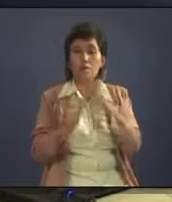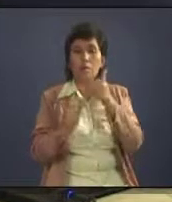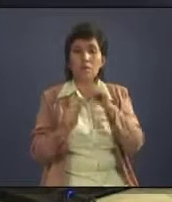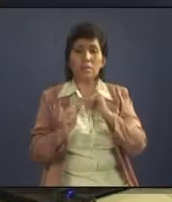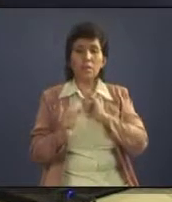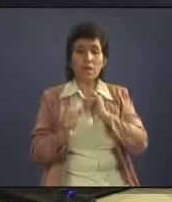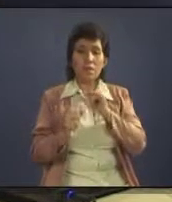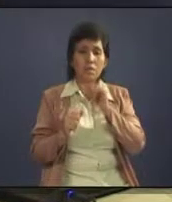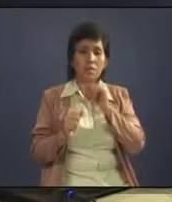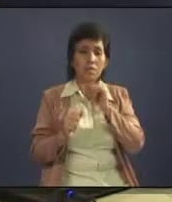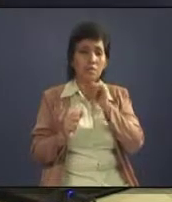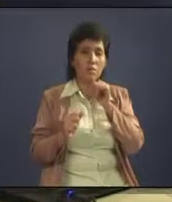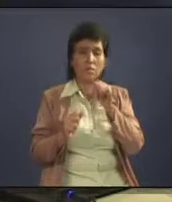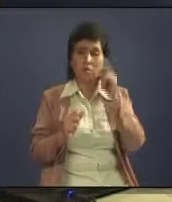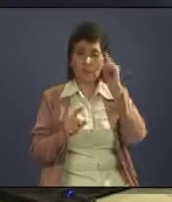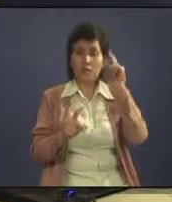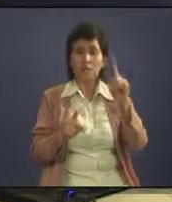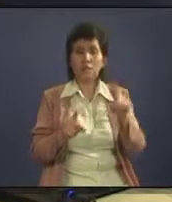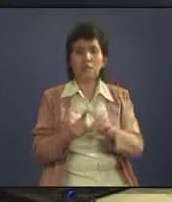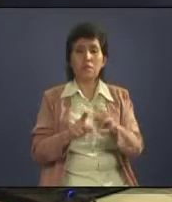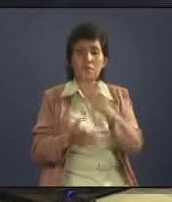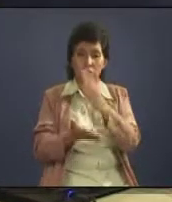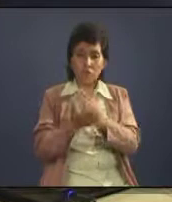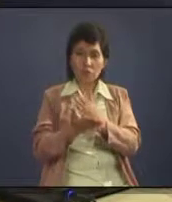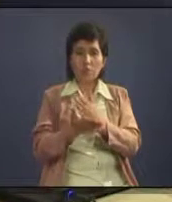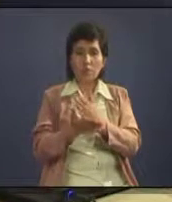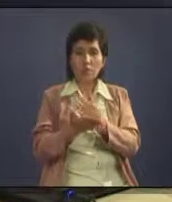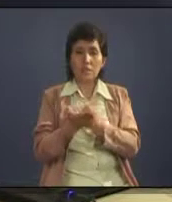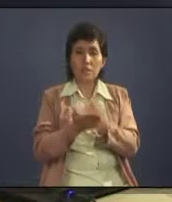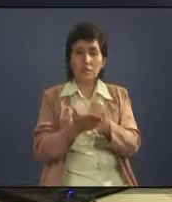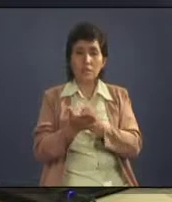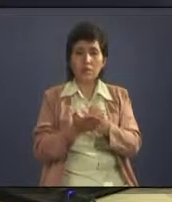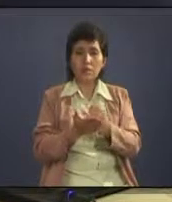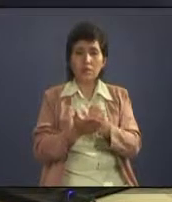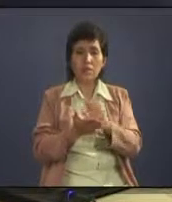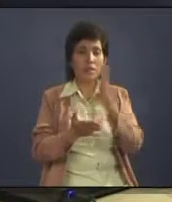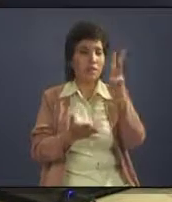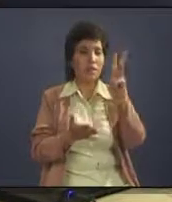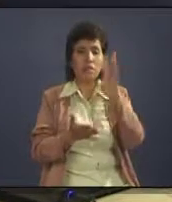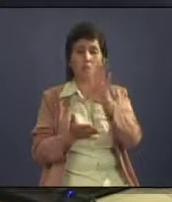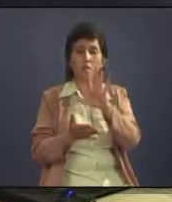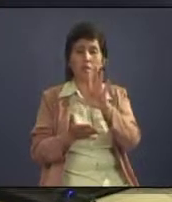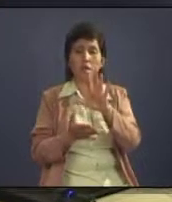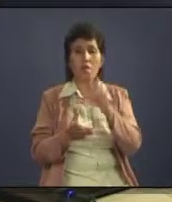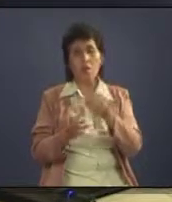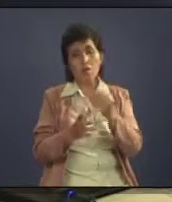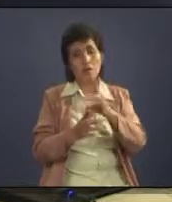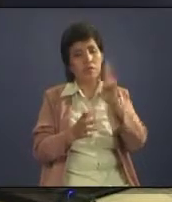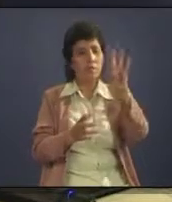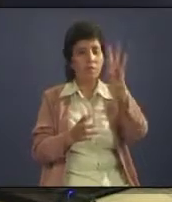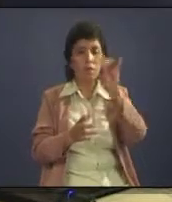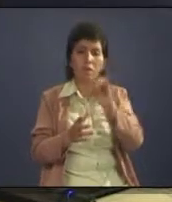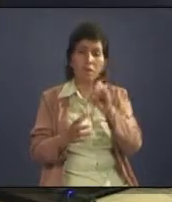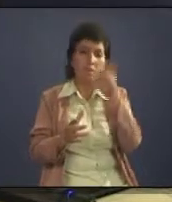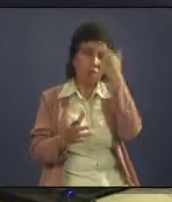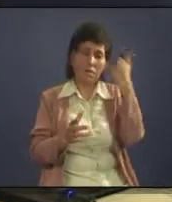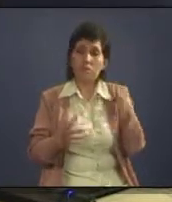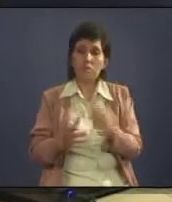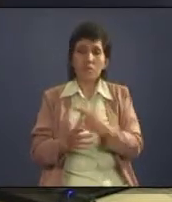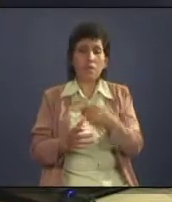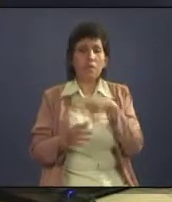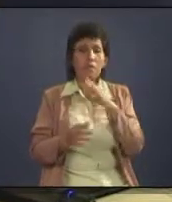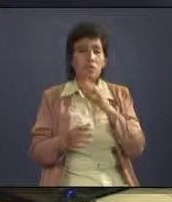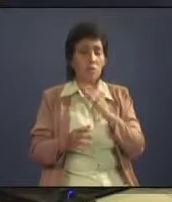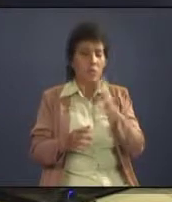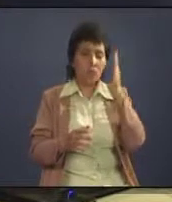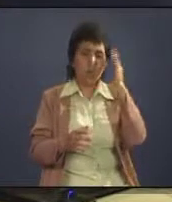Most likely, I do not agree when they stop the insurance at the age of 65 or 70, because we know